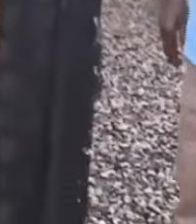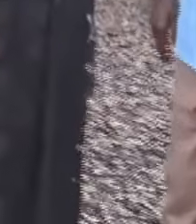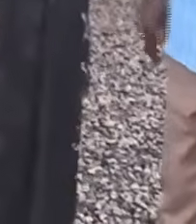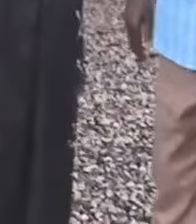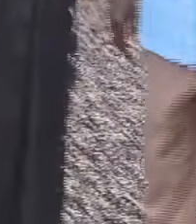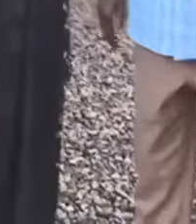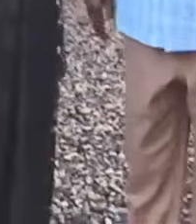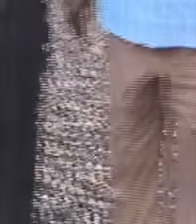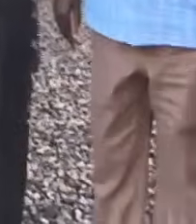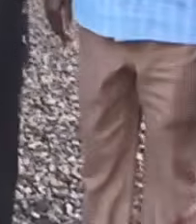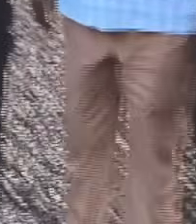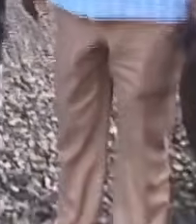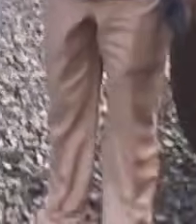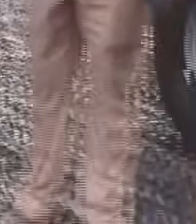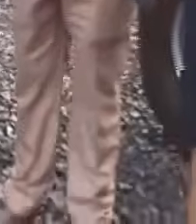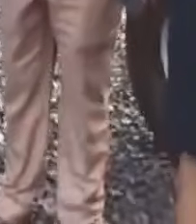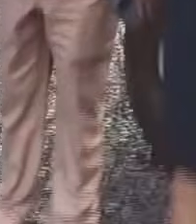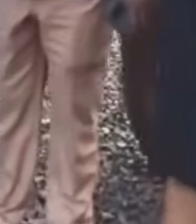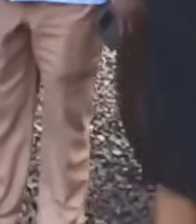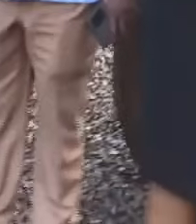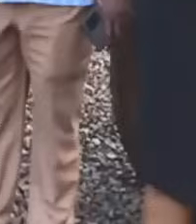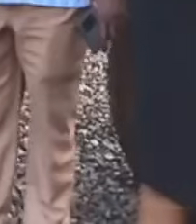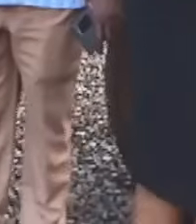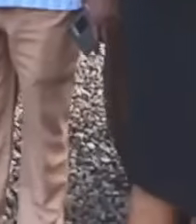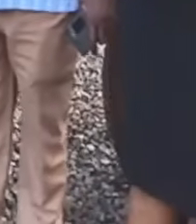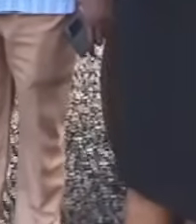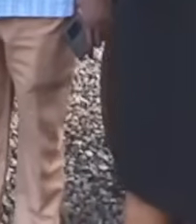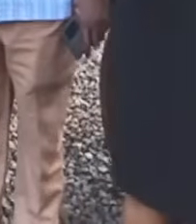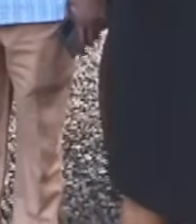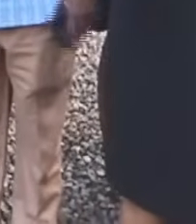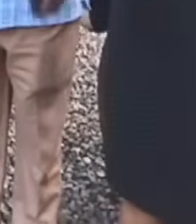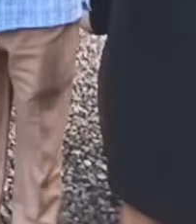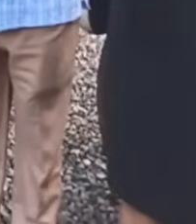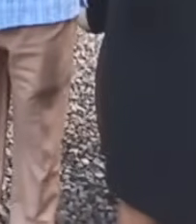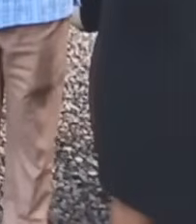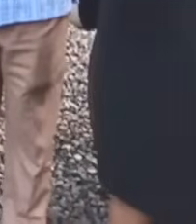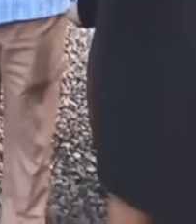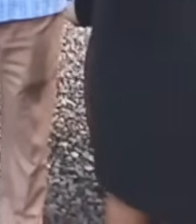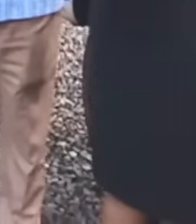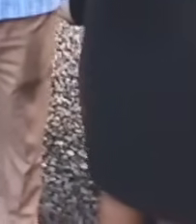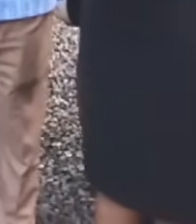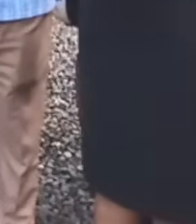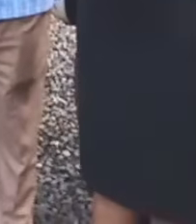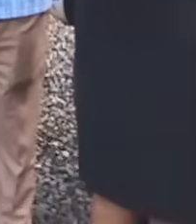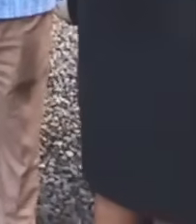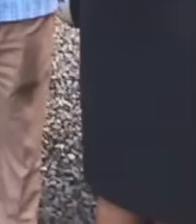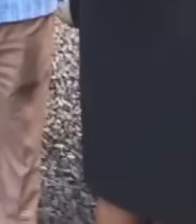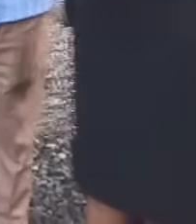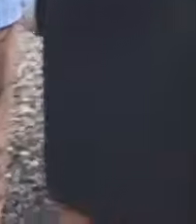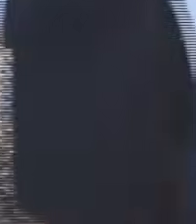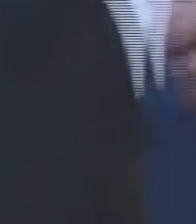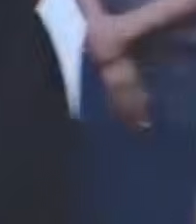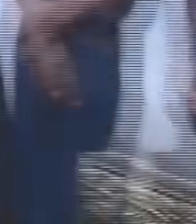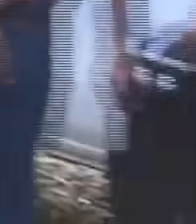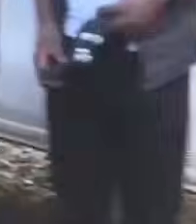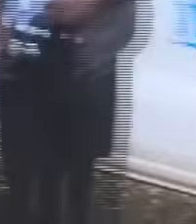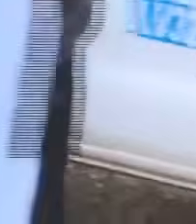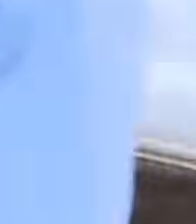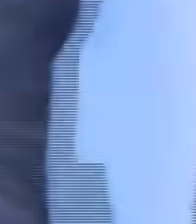Kalumbila Town Council Chairperson, Mr. Shadrick Mujunga, who was accompanied by Kalumbila District